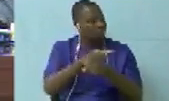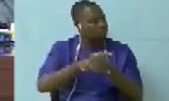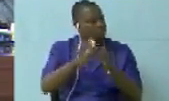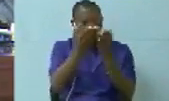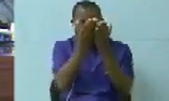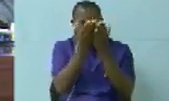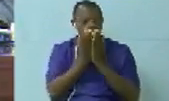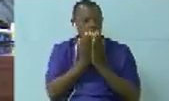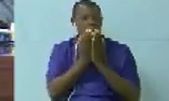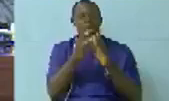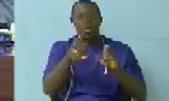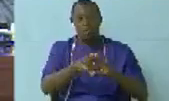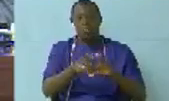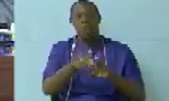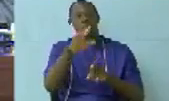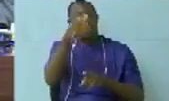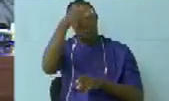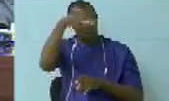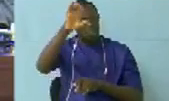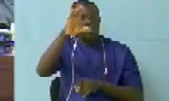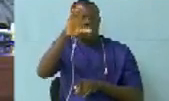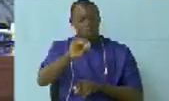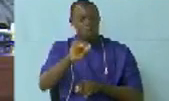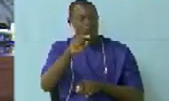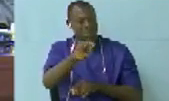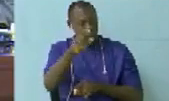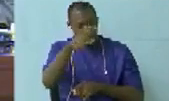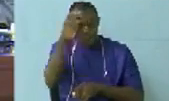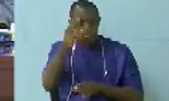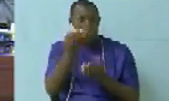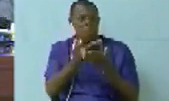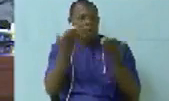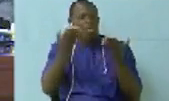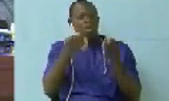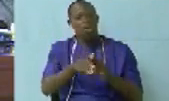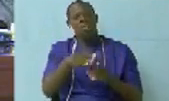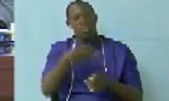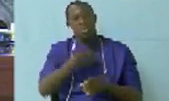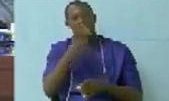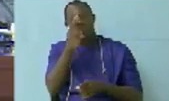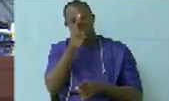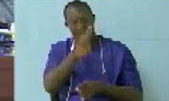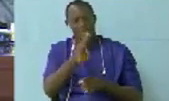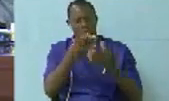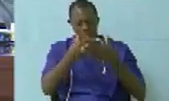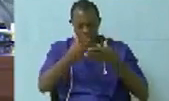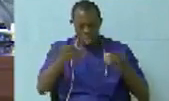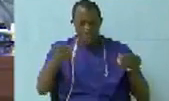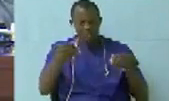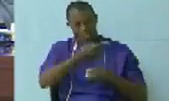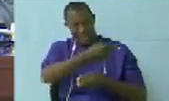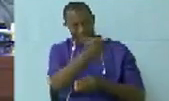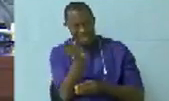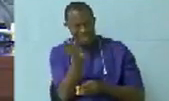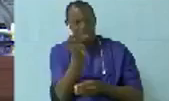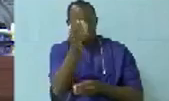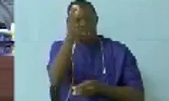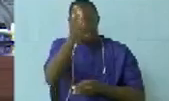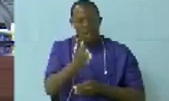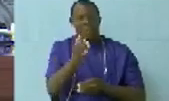Commission is going into this exercise to try to address those rights